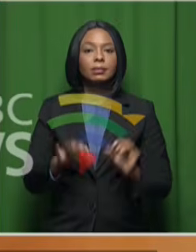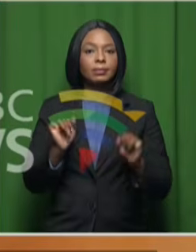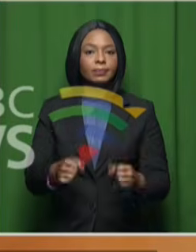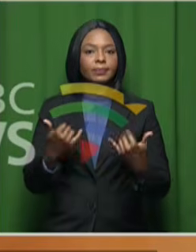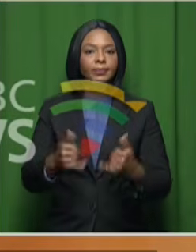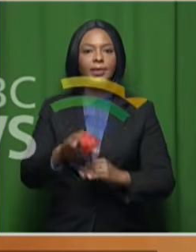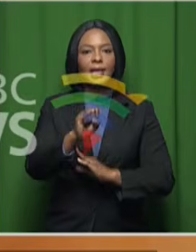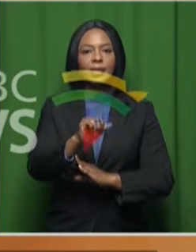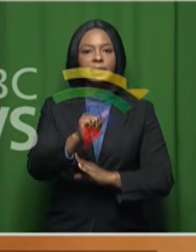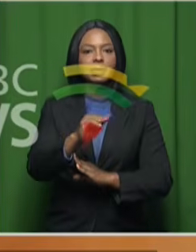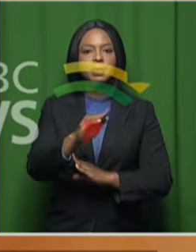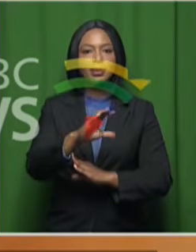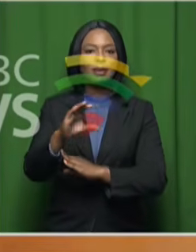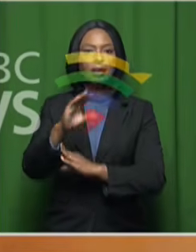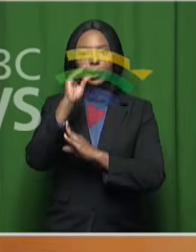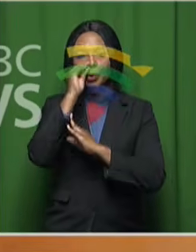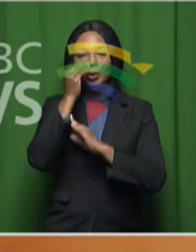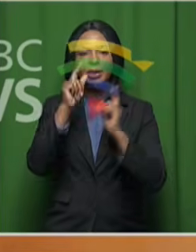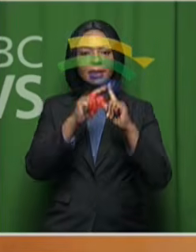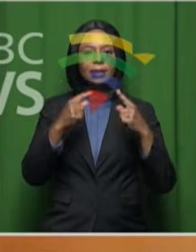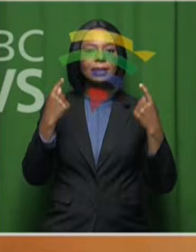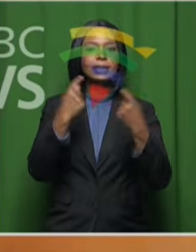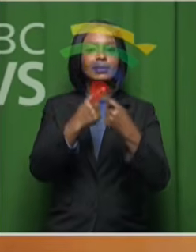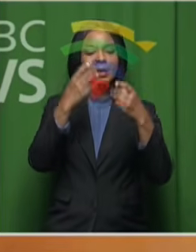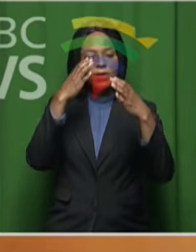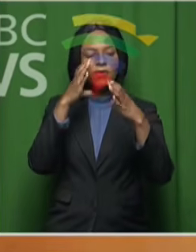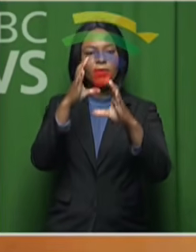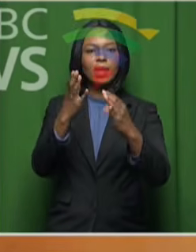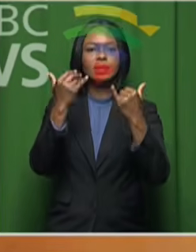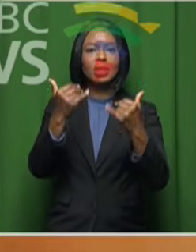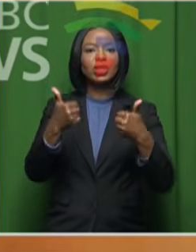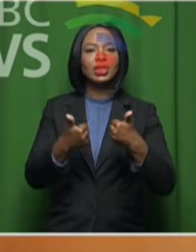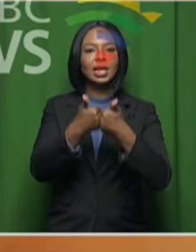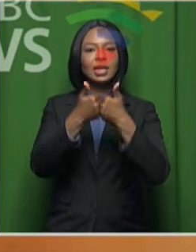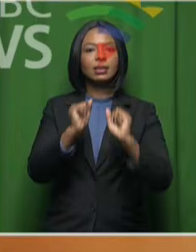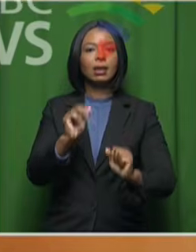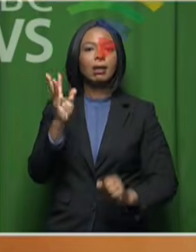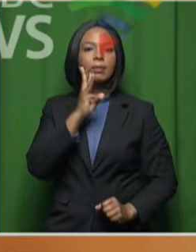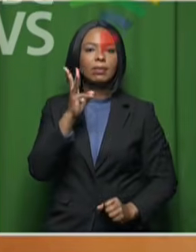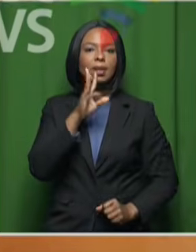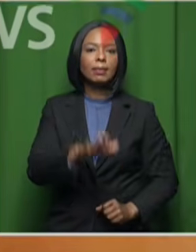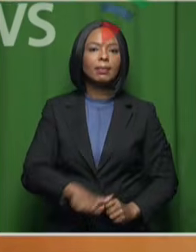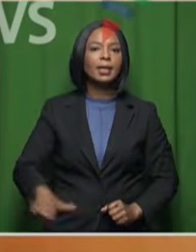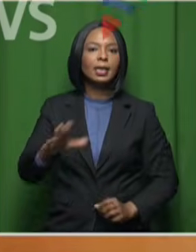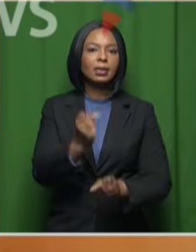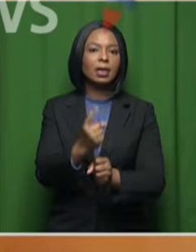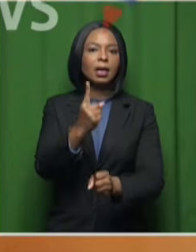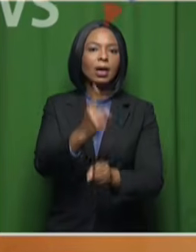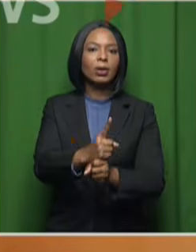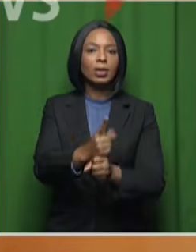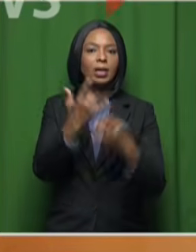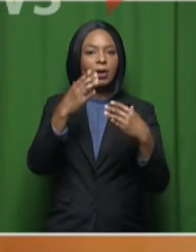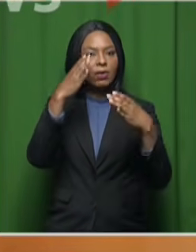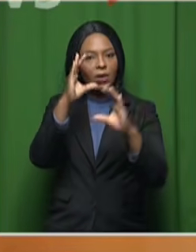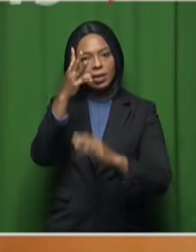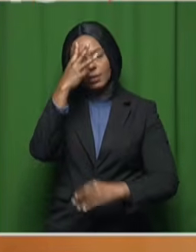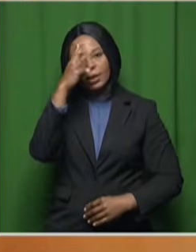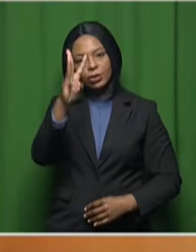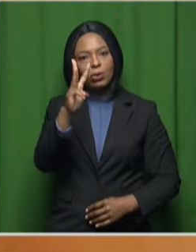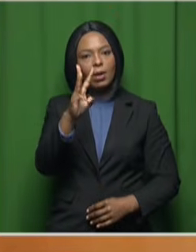the SABC News team focus really is going to be on water challenges in Gauteng, focusing on Hammanskraal, where access to